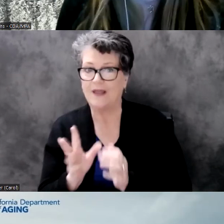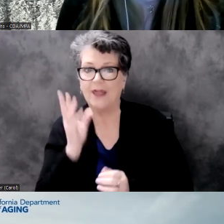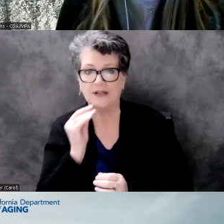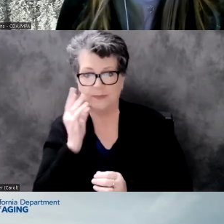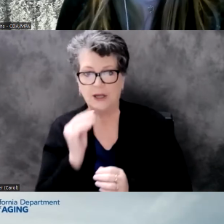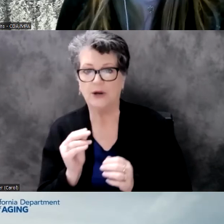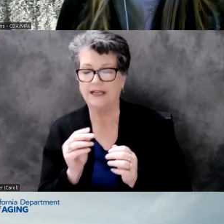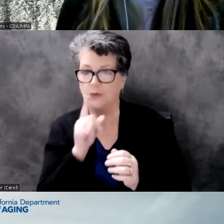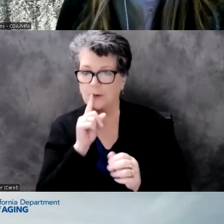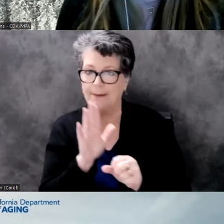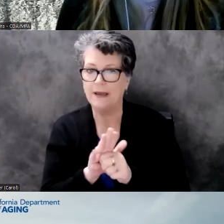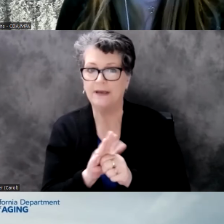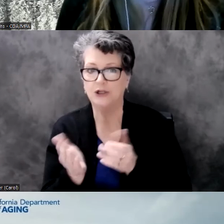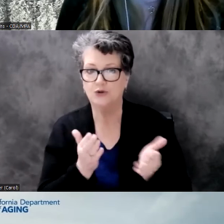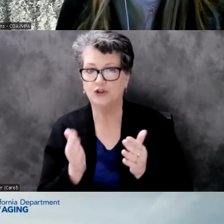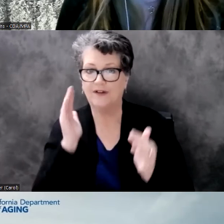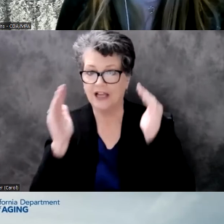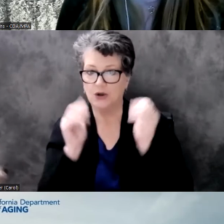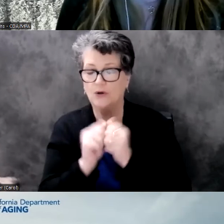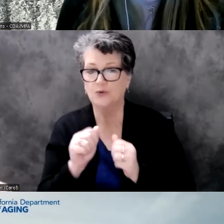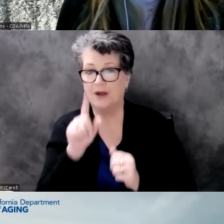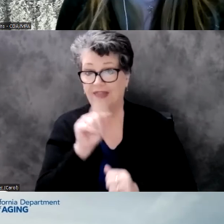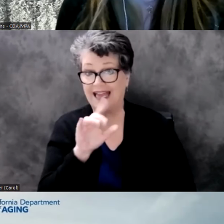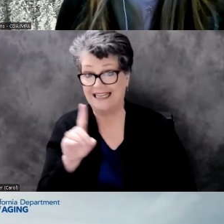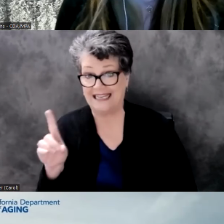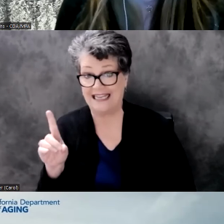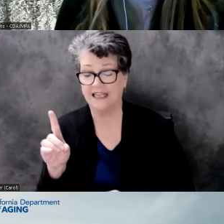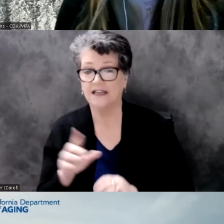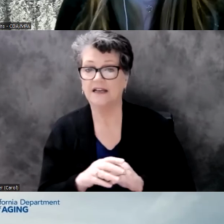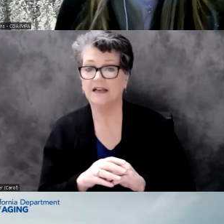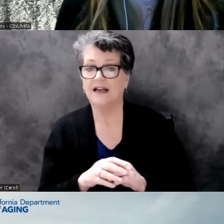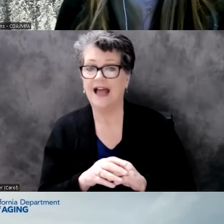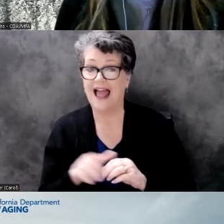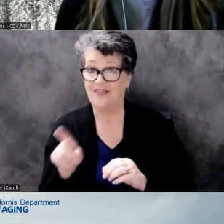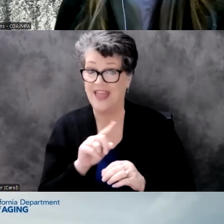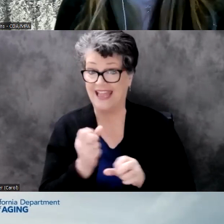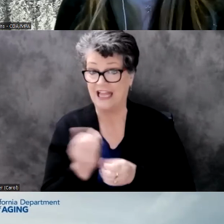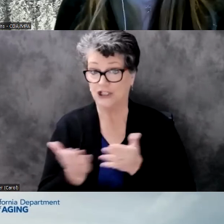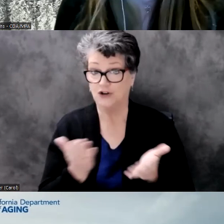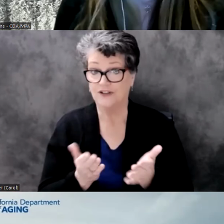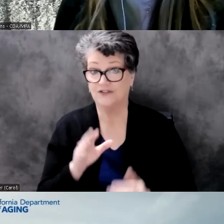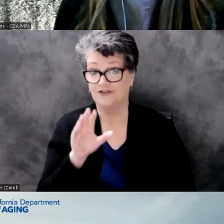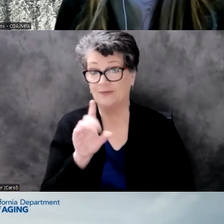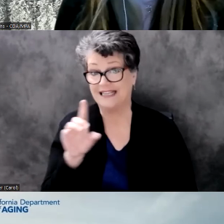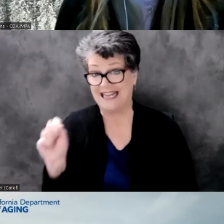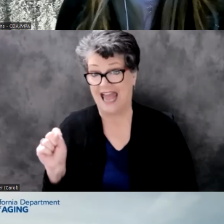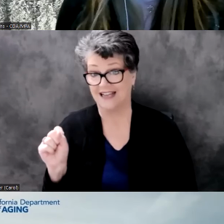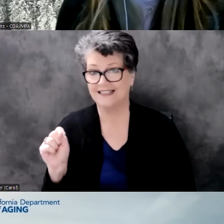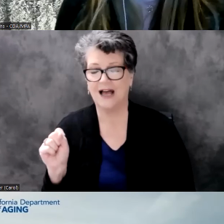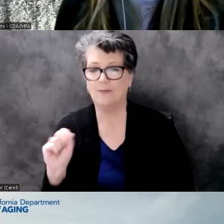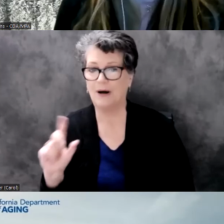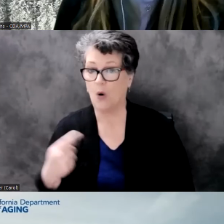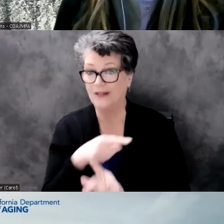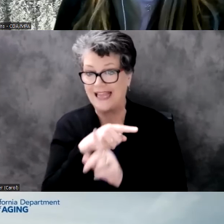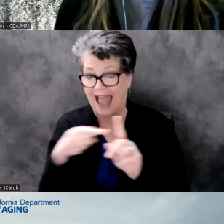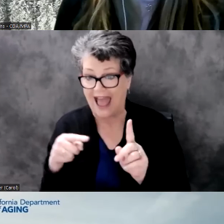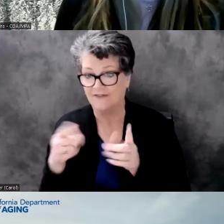Many policymakers believe that adults with IDD are served by DDS, but DDS only serves approximately half of adults with